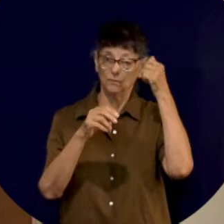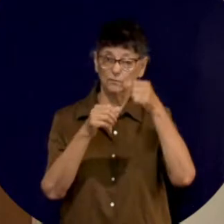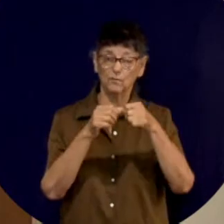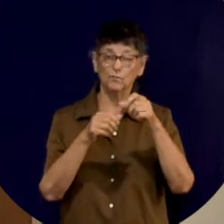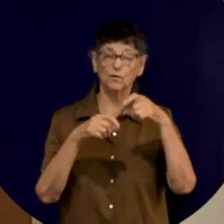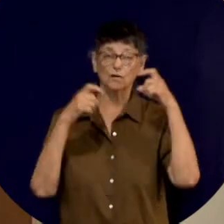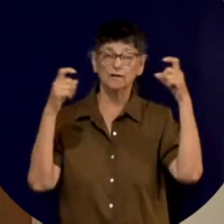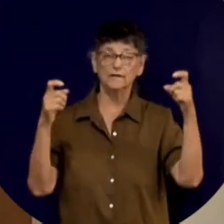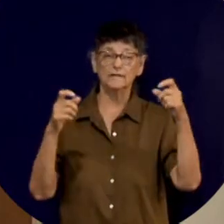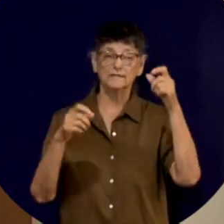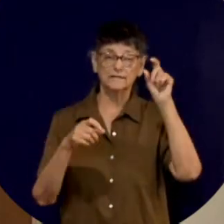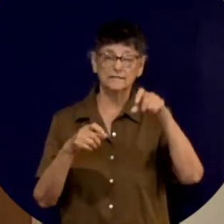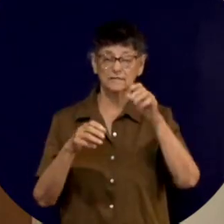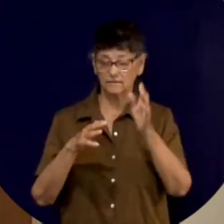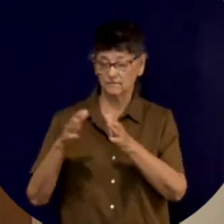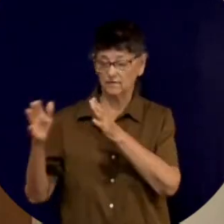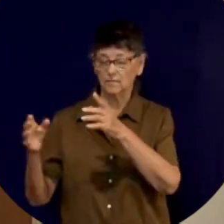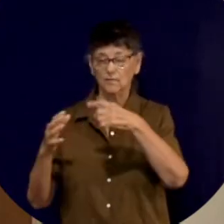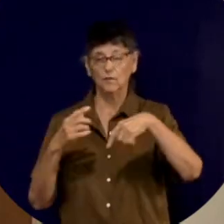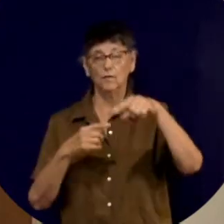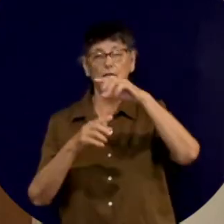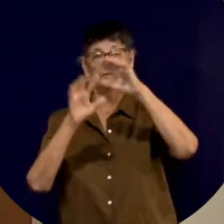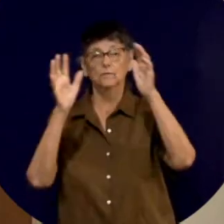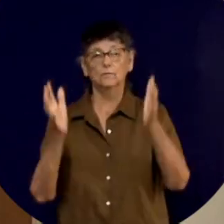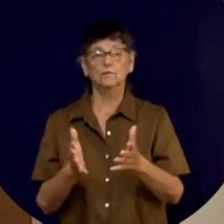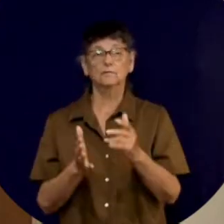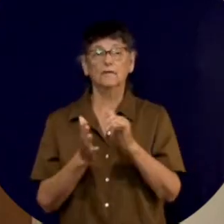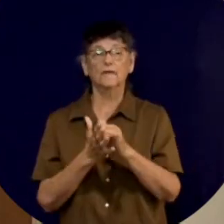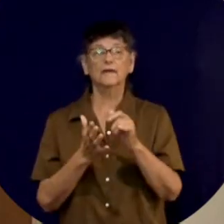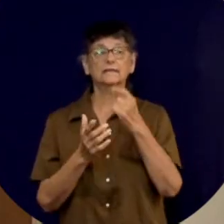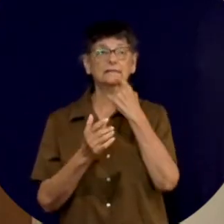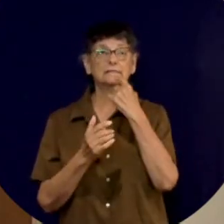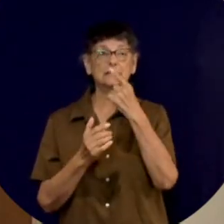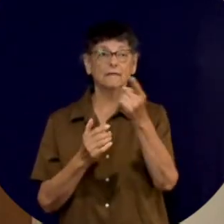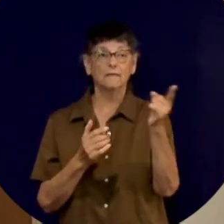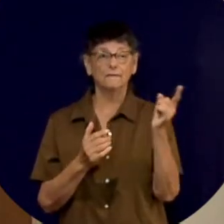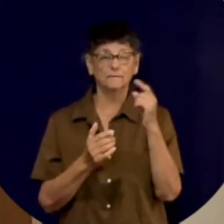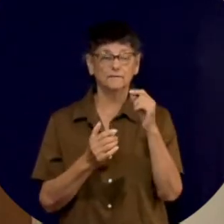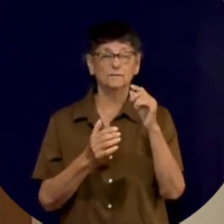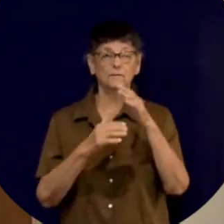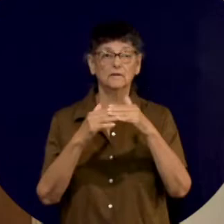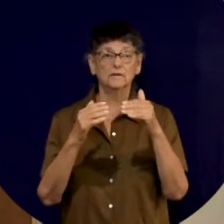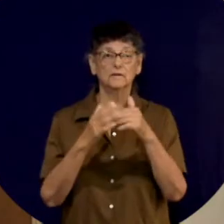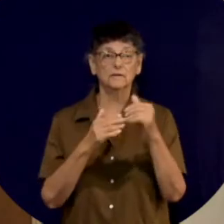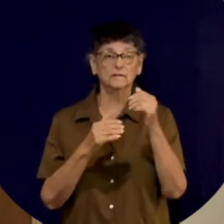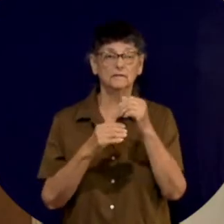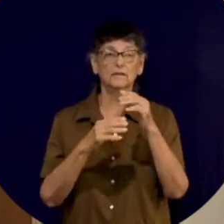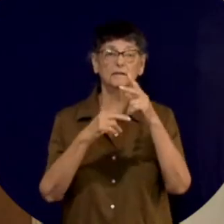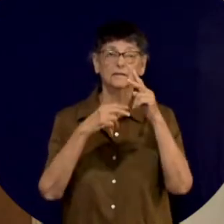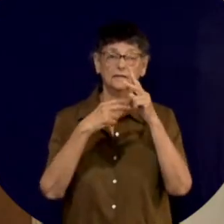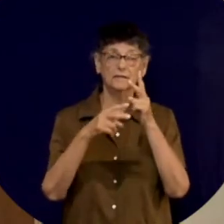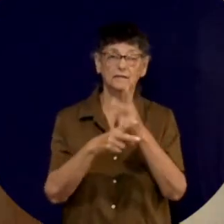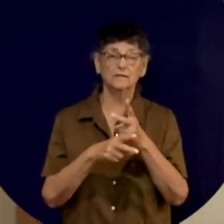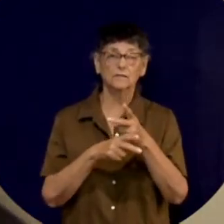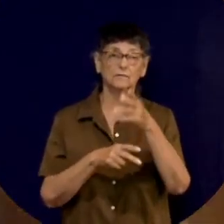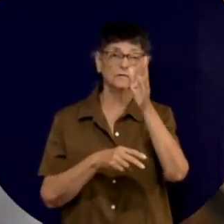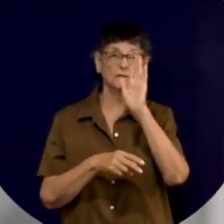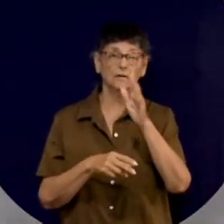mind our needs and the needs of our neighbors around the world, and address them to our generous and caring